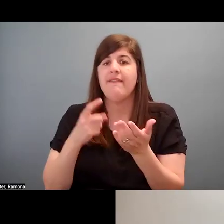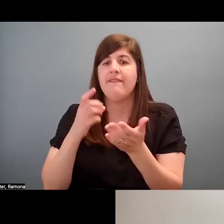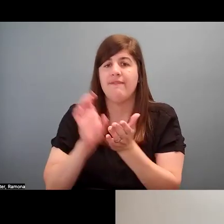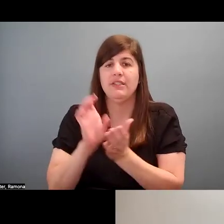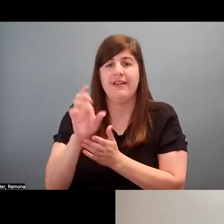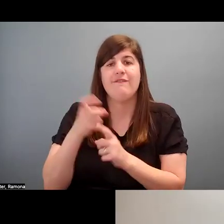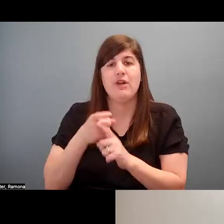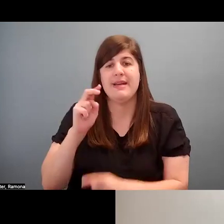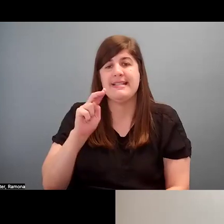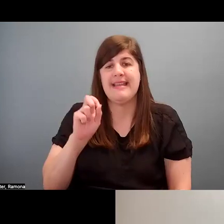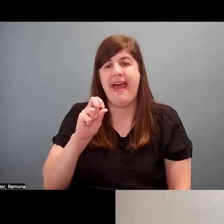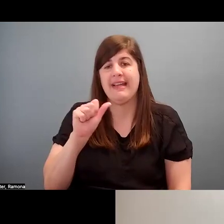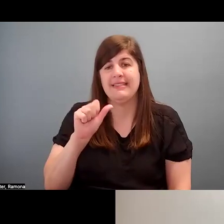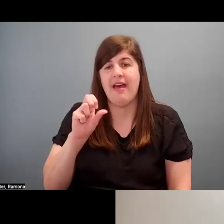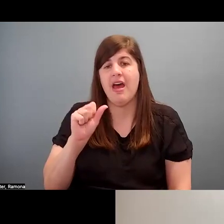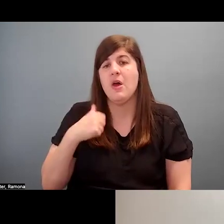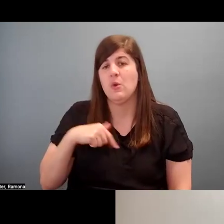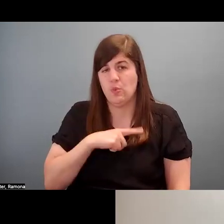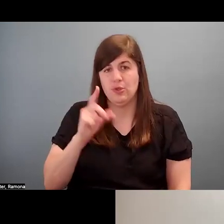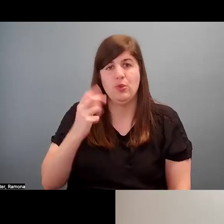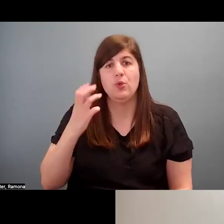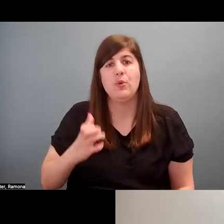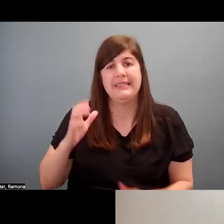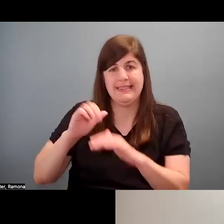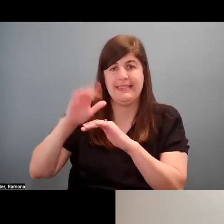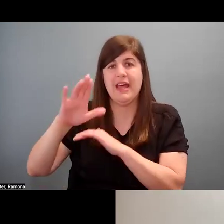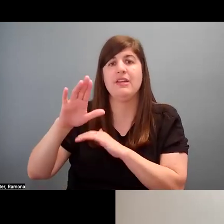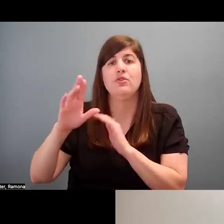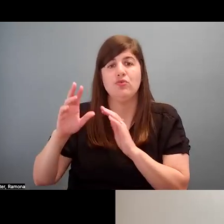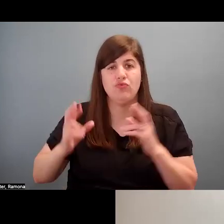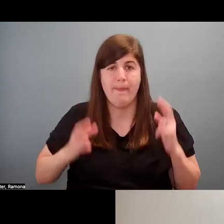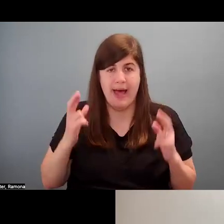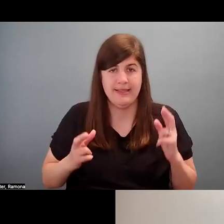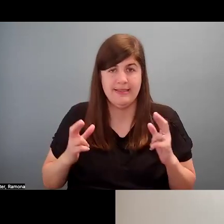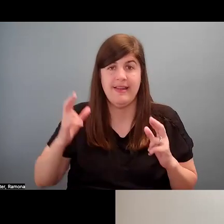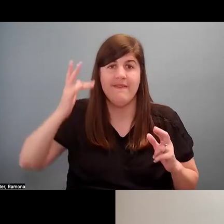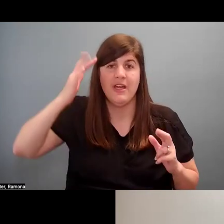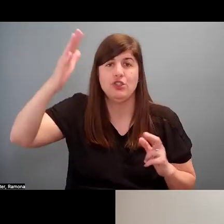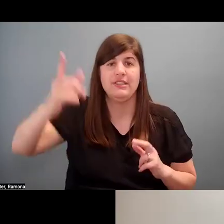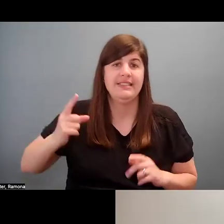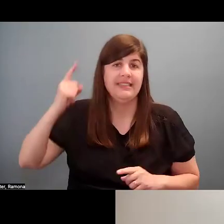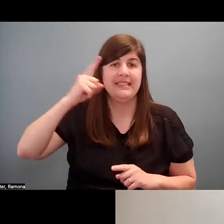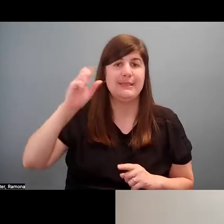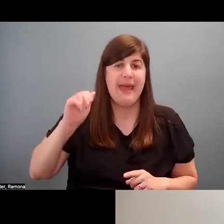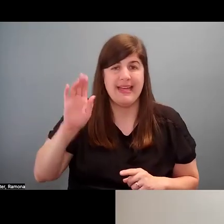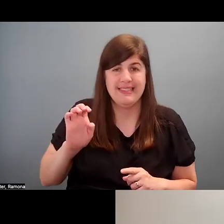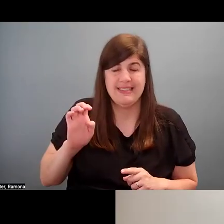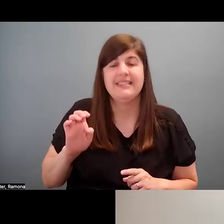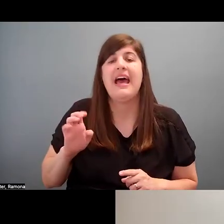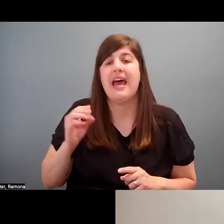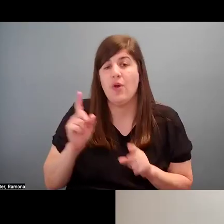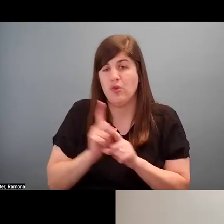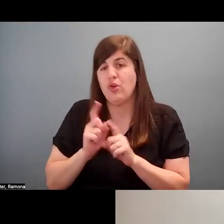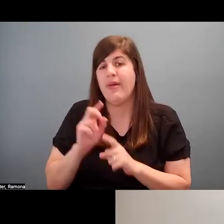NASA because we do want to send these robots all the way to space. And most recently, it's been funded by the